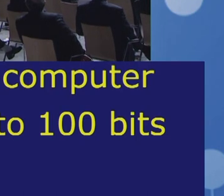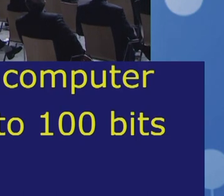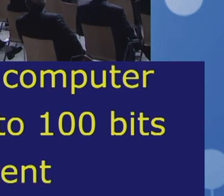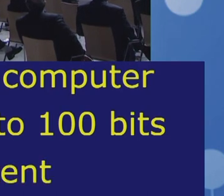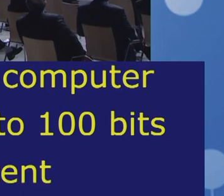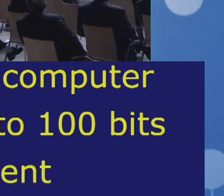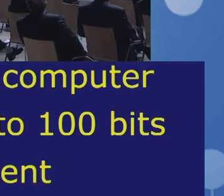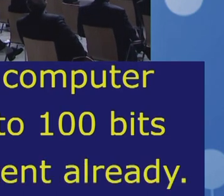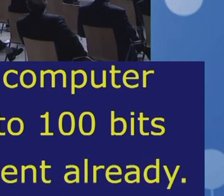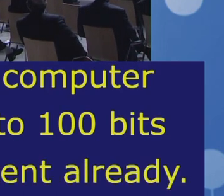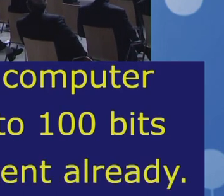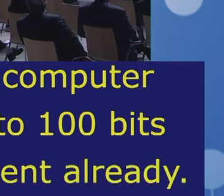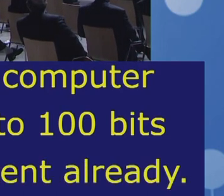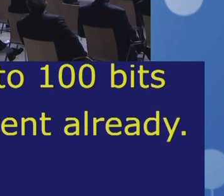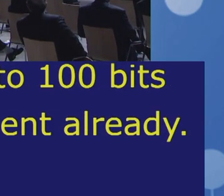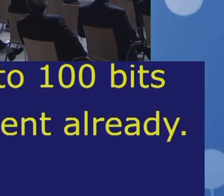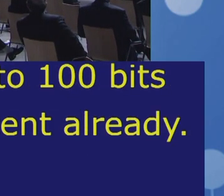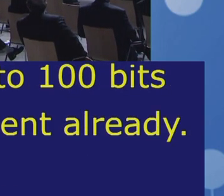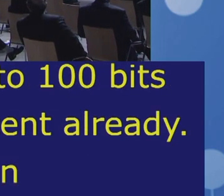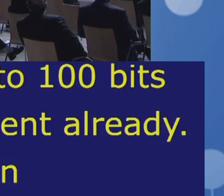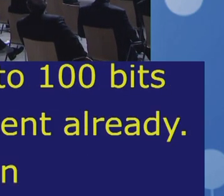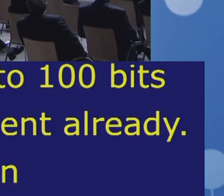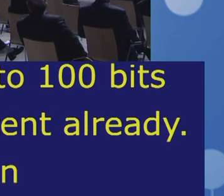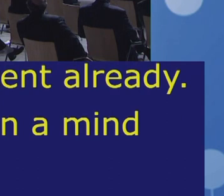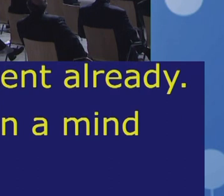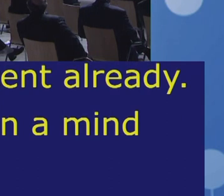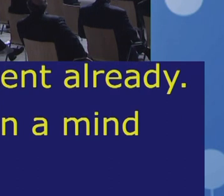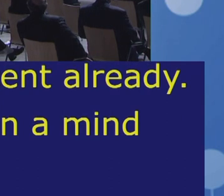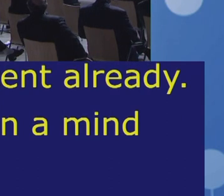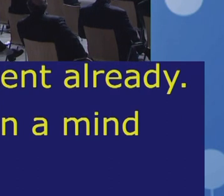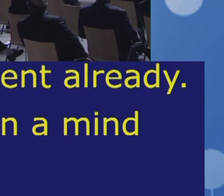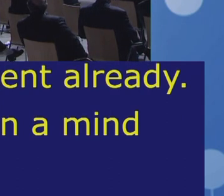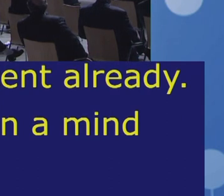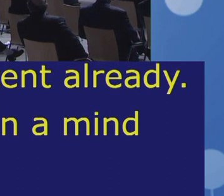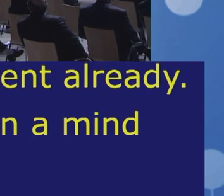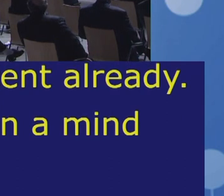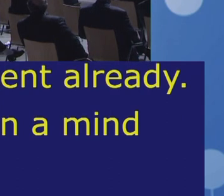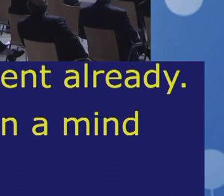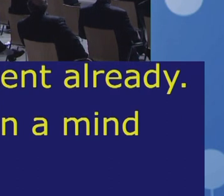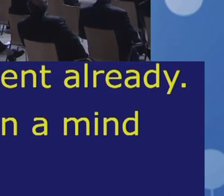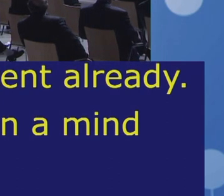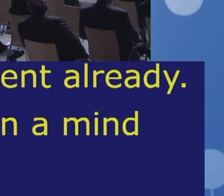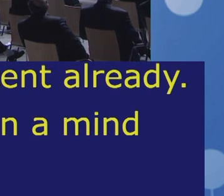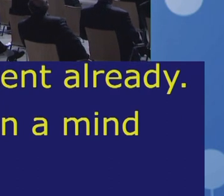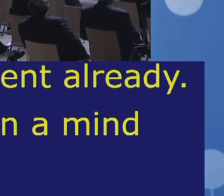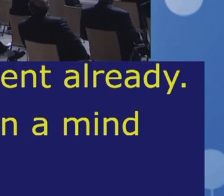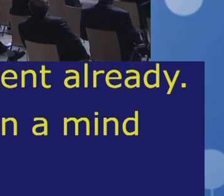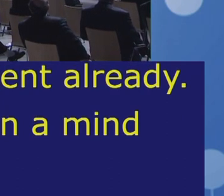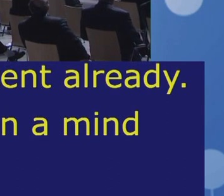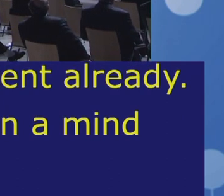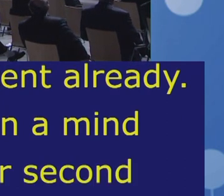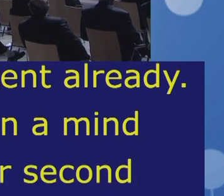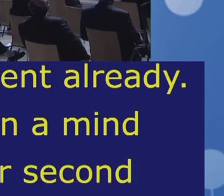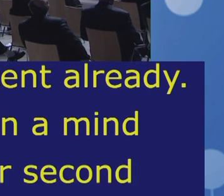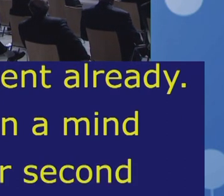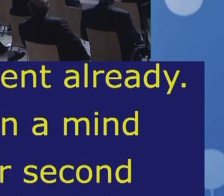subconscious mind runs on a mind-blowing 40 to 100 million bits per second. So while your conscious